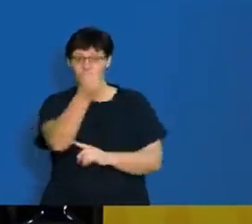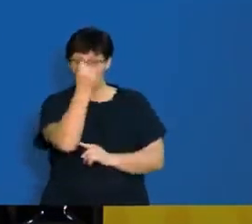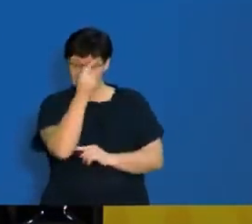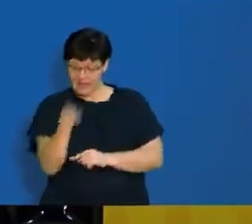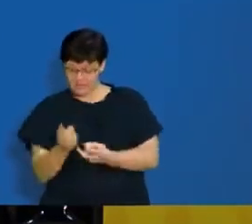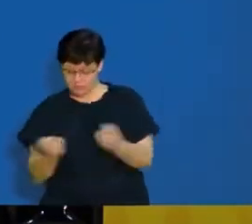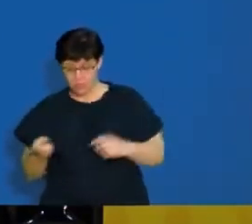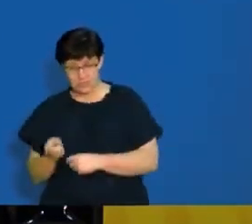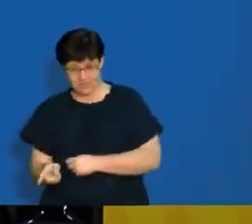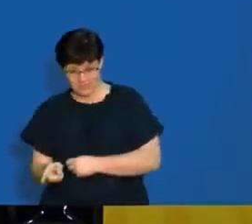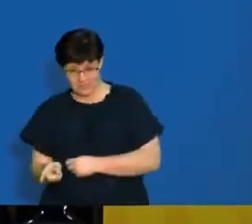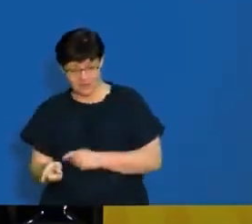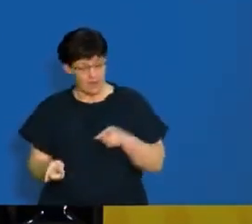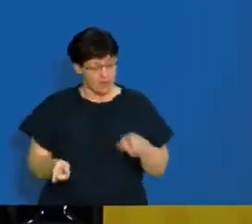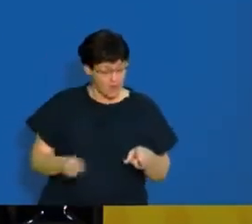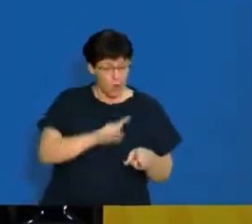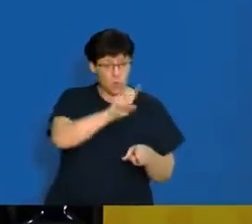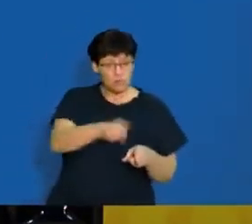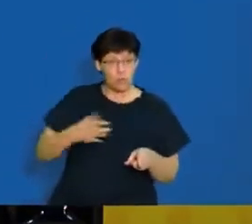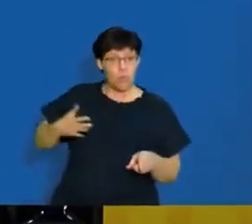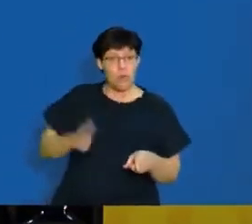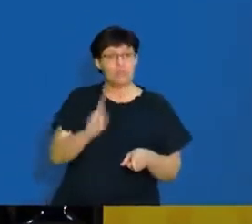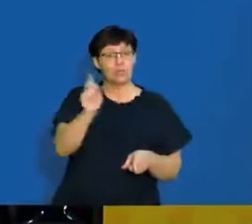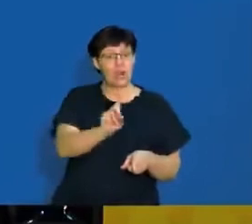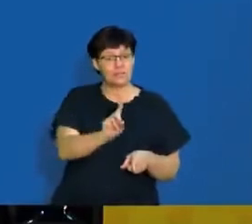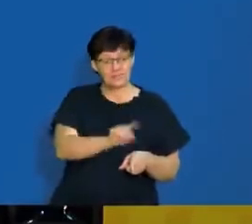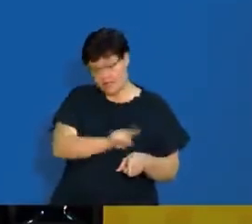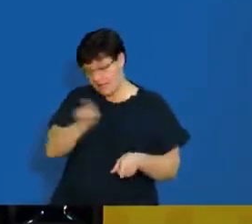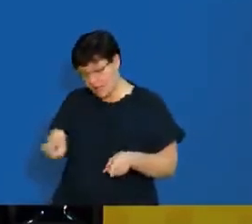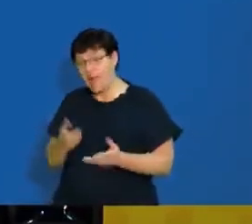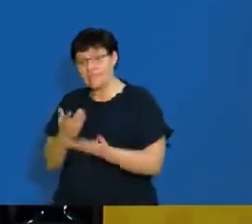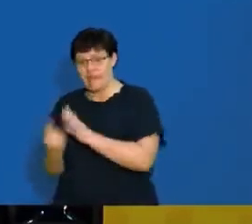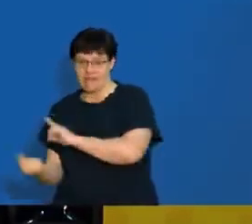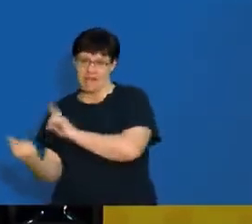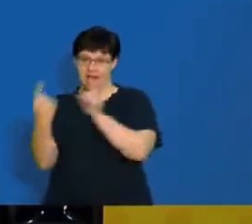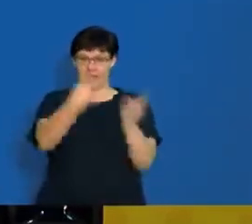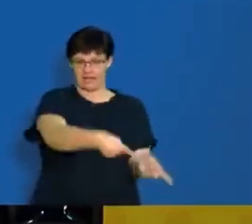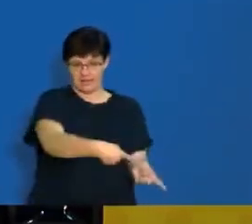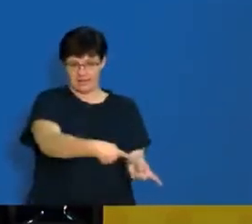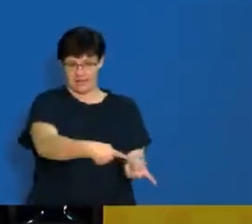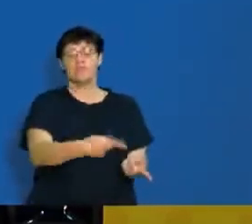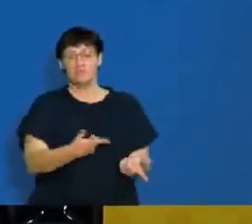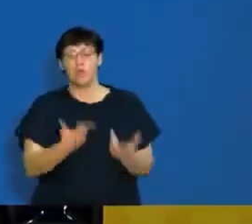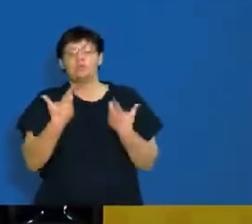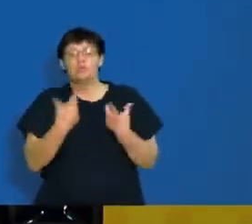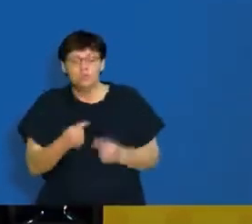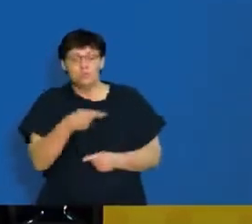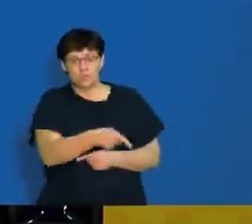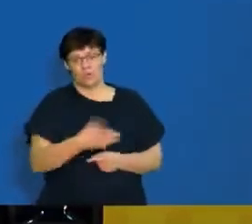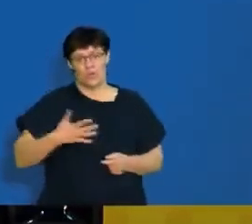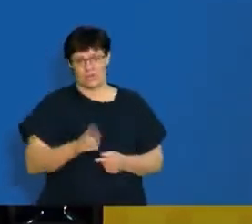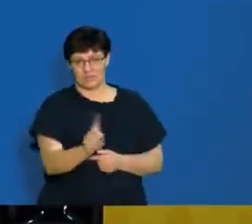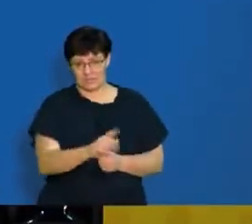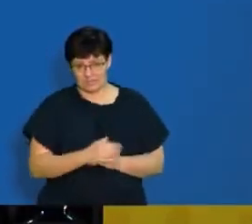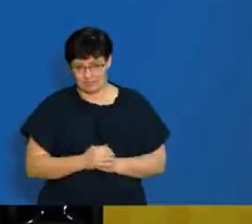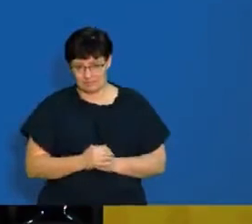the sources and being able to understand the questions and do what the questions